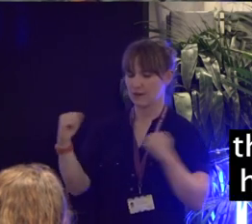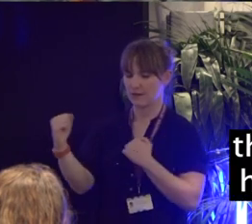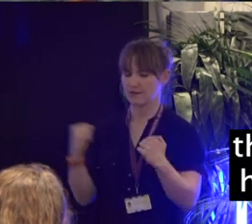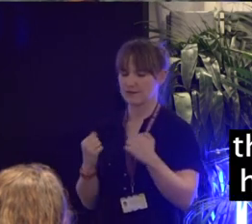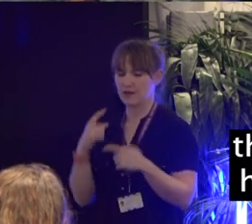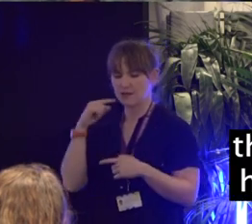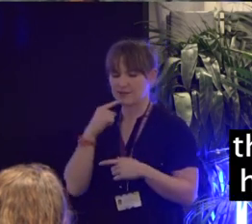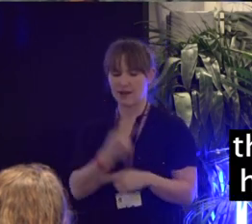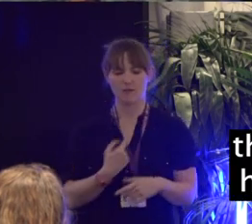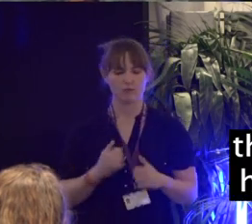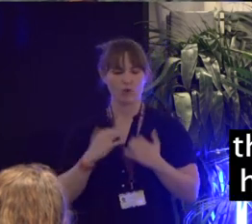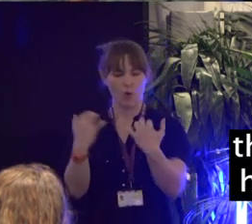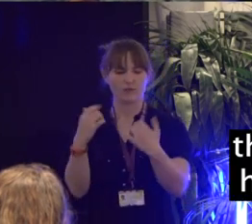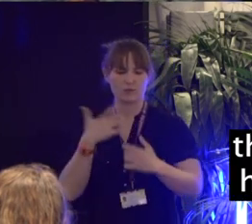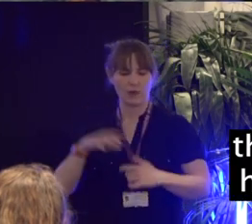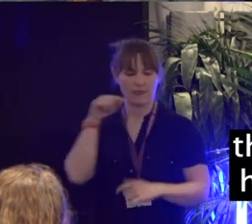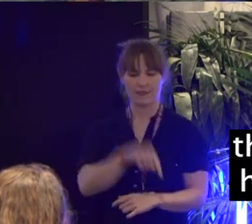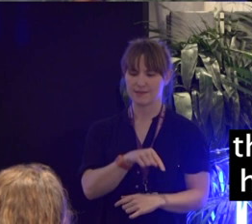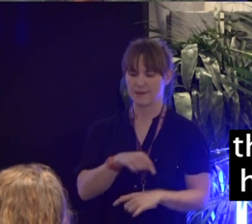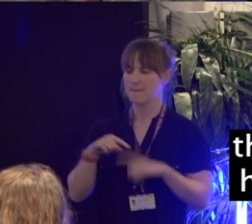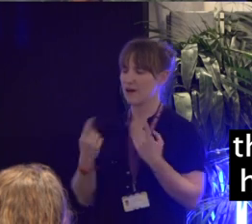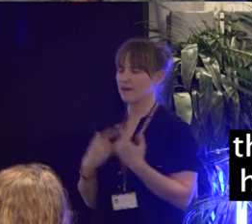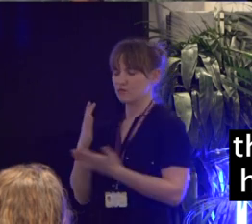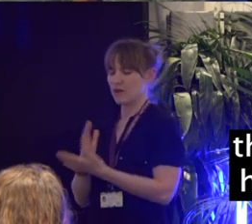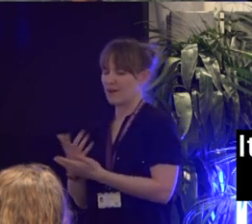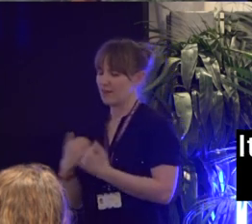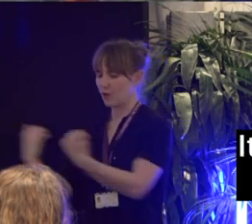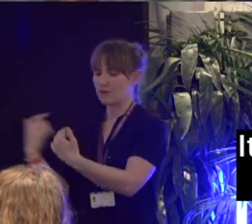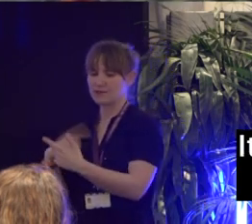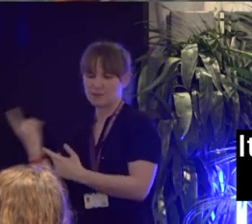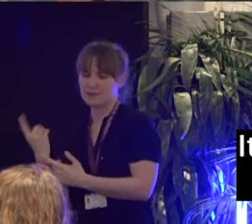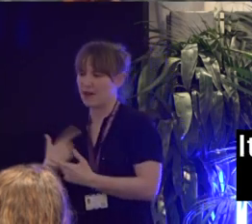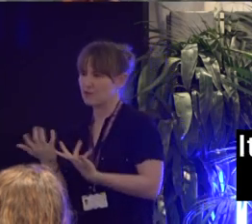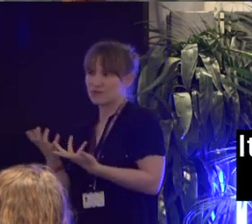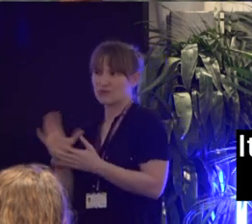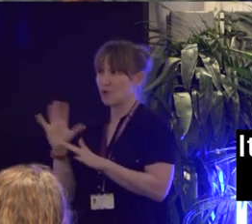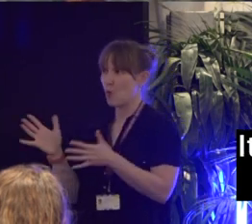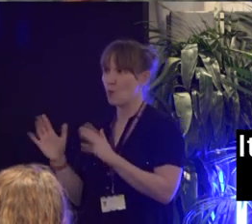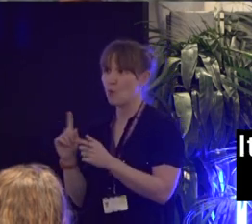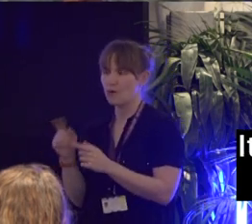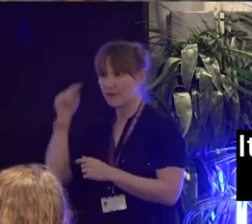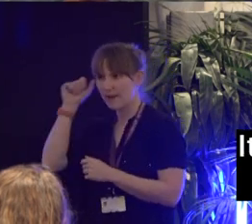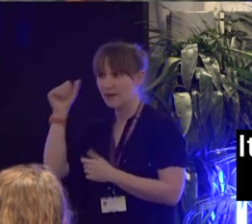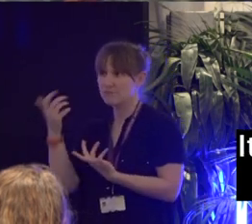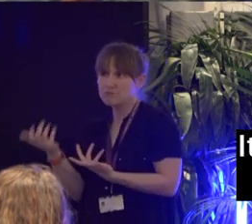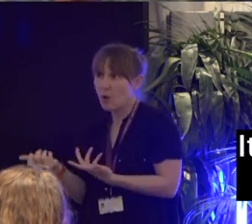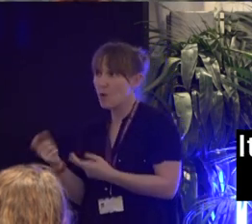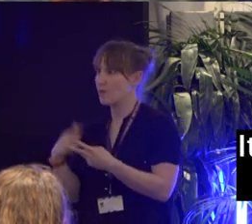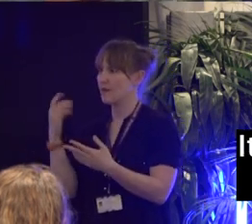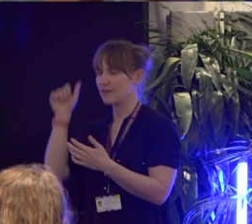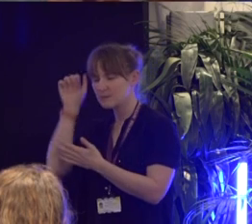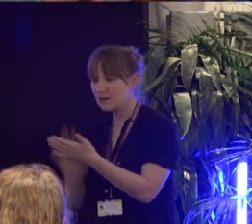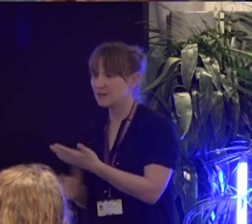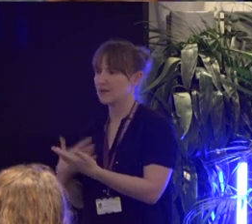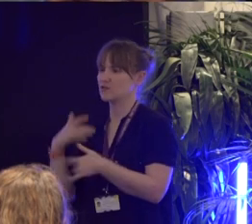you think is your audience probably have had that for the longest time ever. It's like trauma or doom or something that we have currently